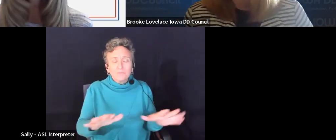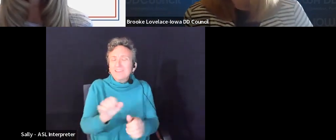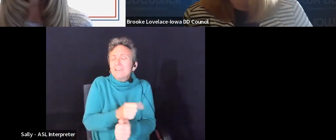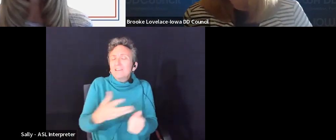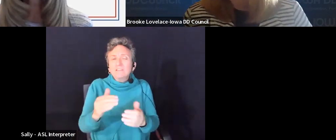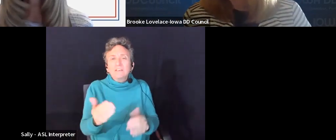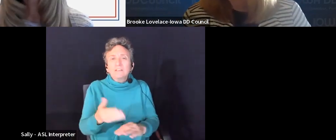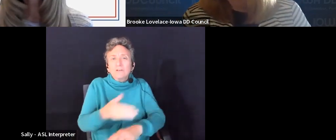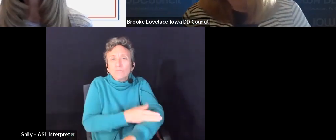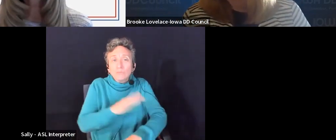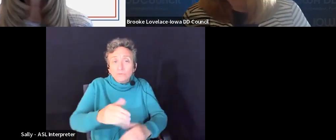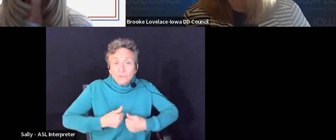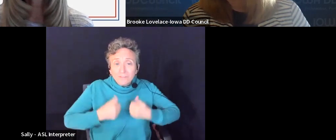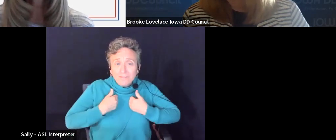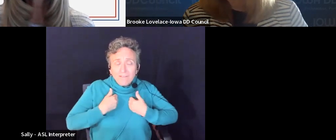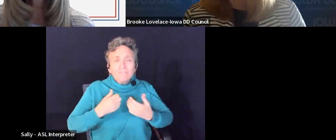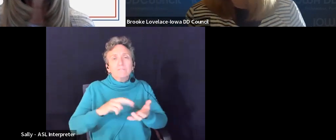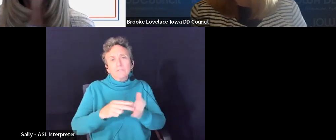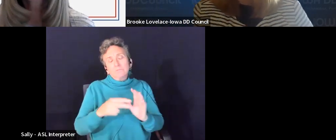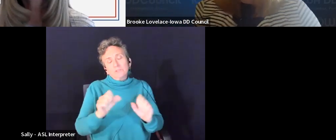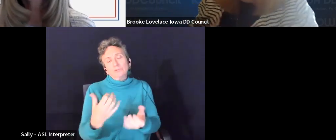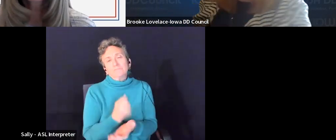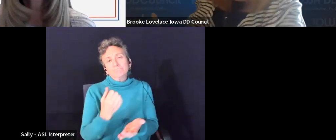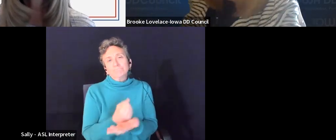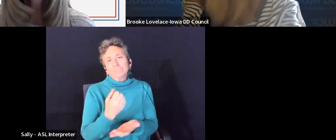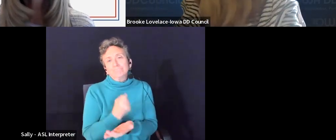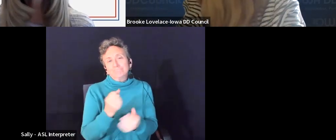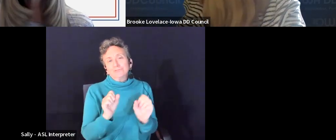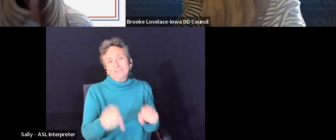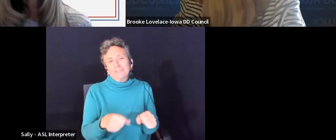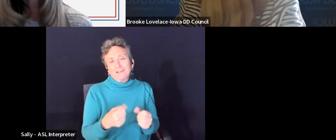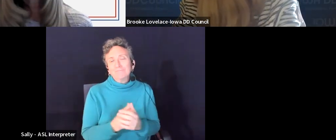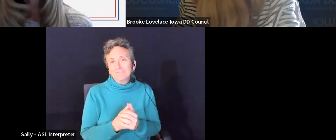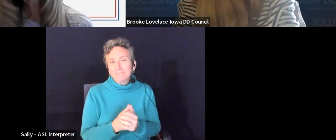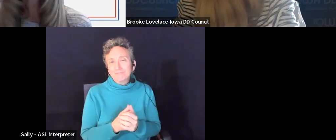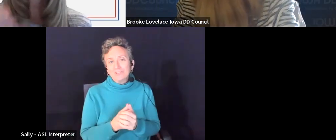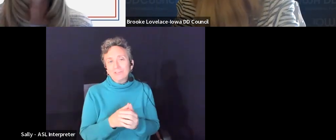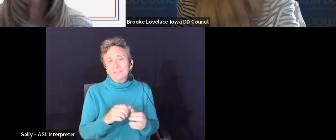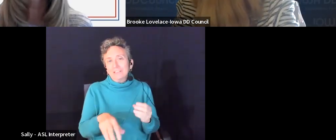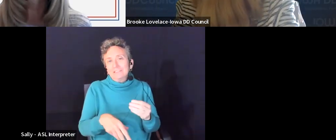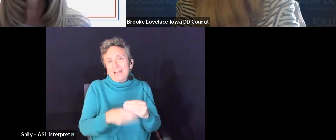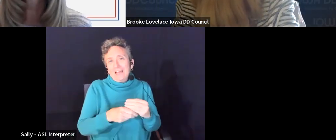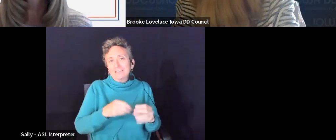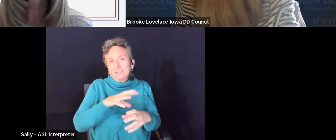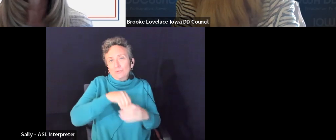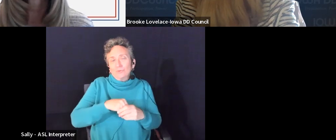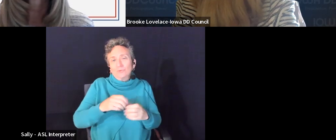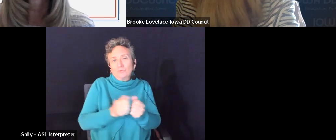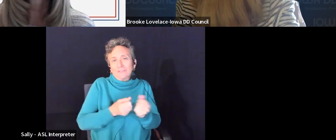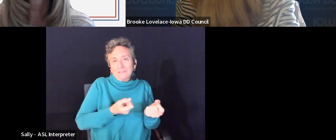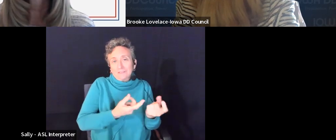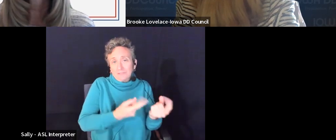life. That's really what it can be used for, which is pretty exciting from our end. We do have a spreadsheet available on our